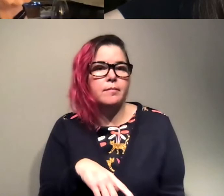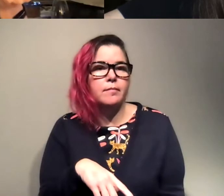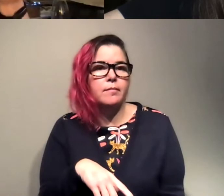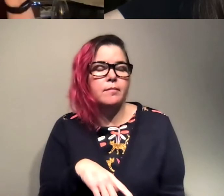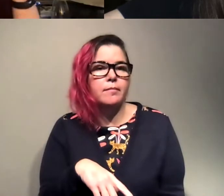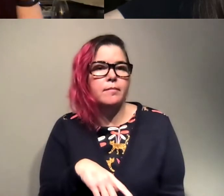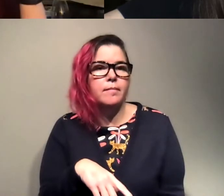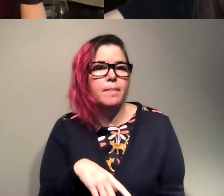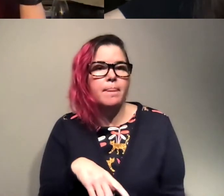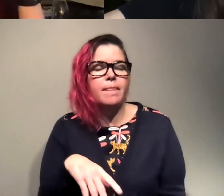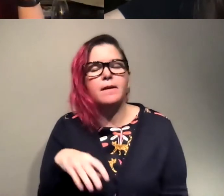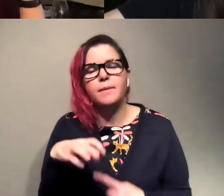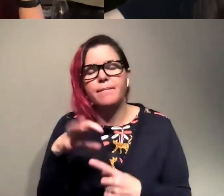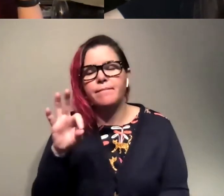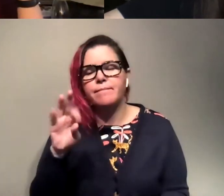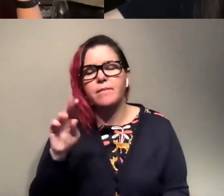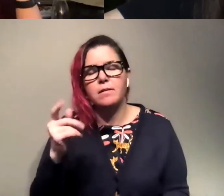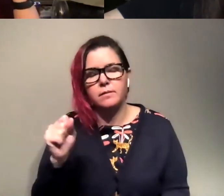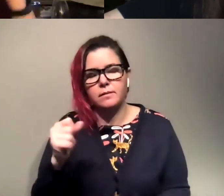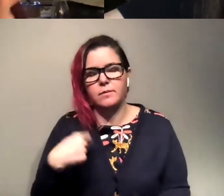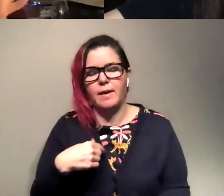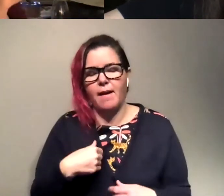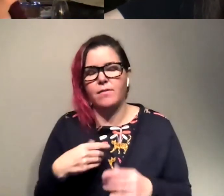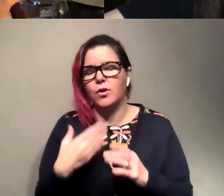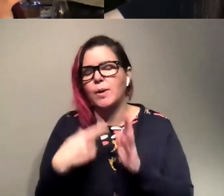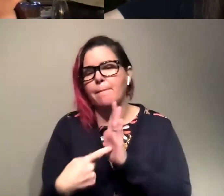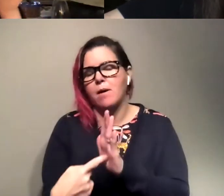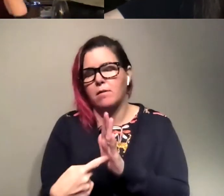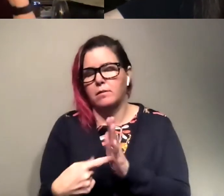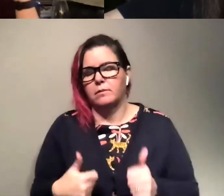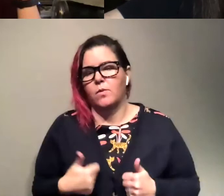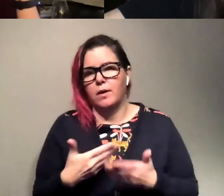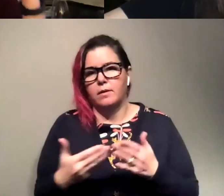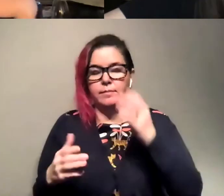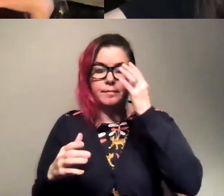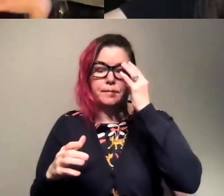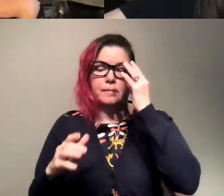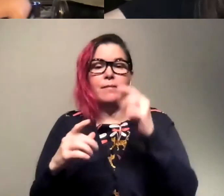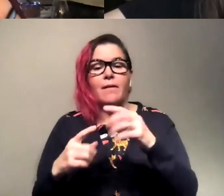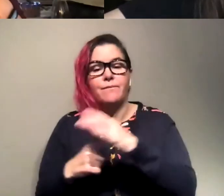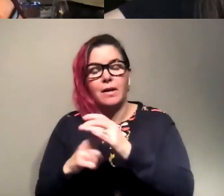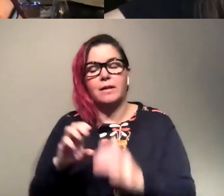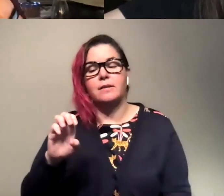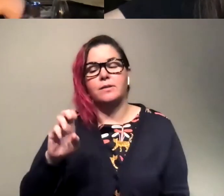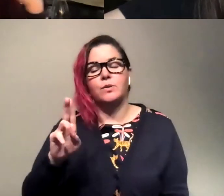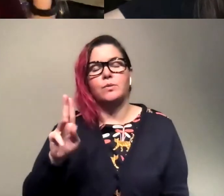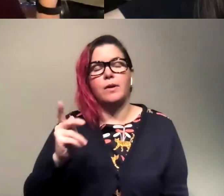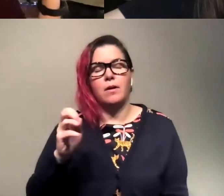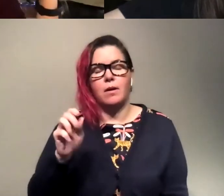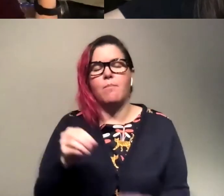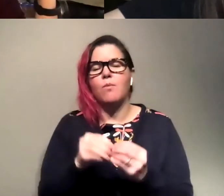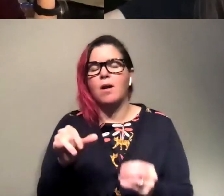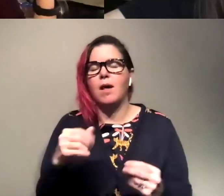some fungi that we have that are a good model, because fungi are eukaryotic cells, so they're more like our human cells.